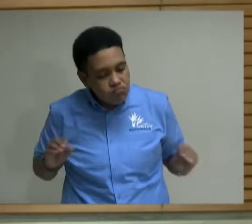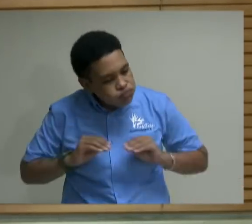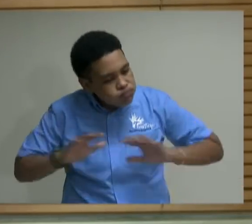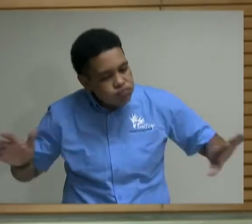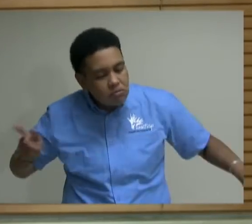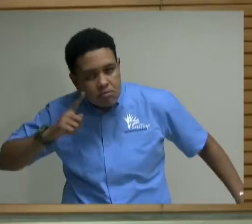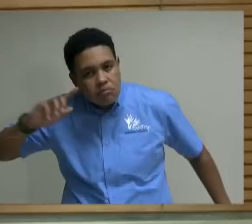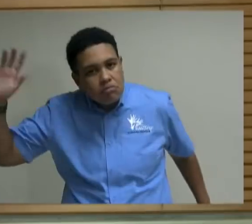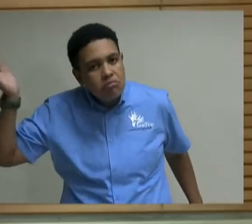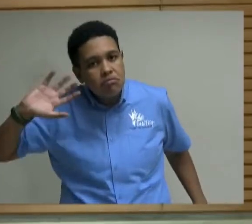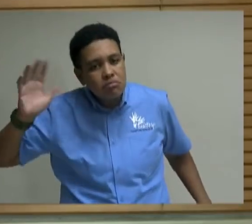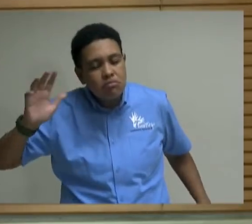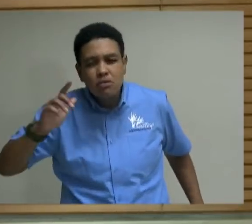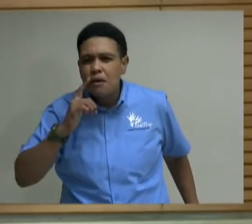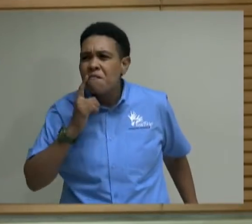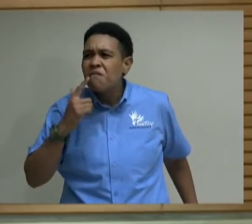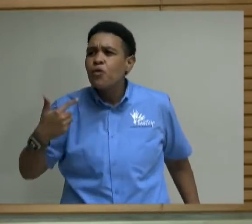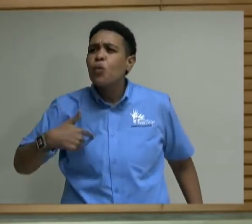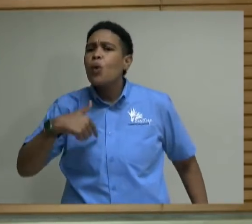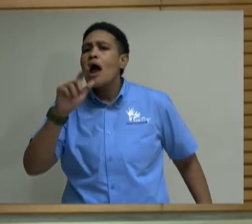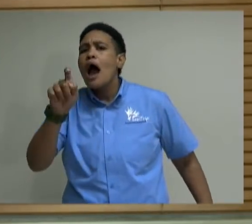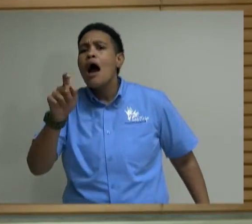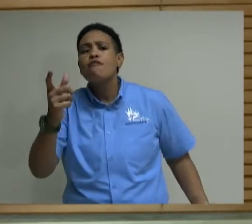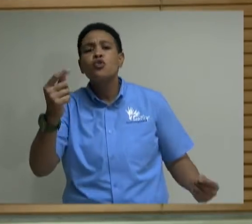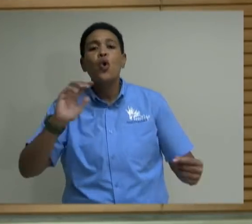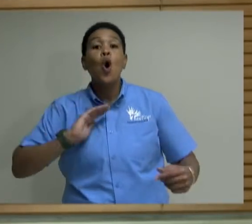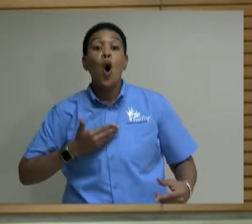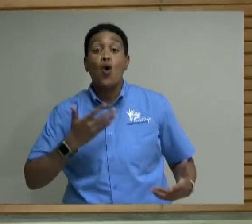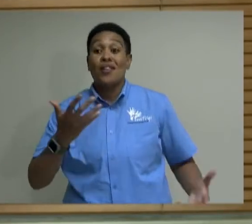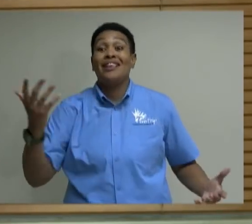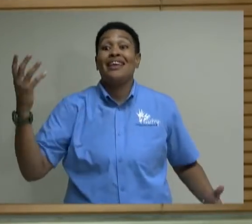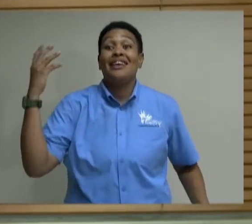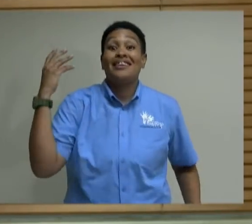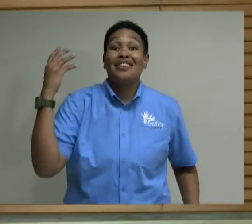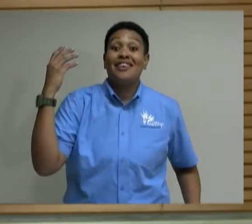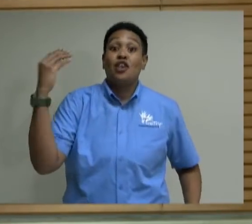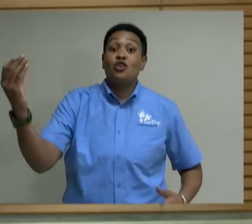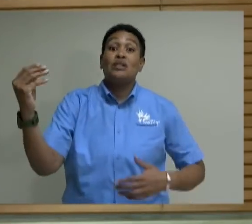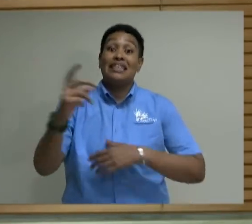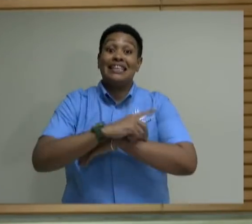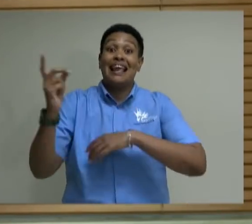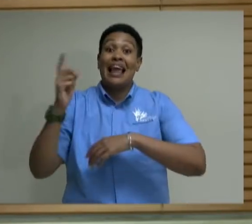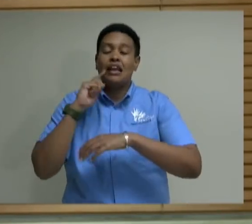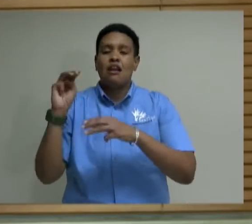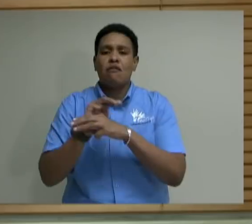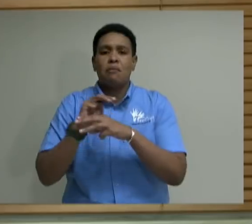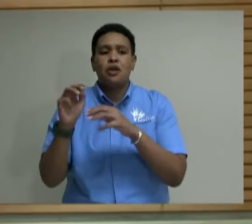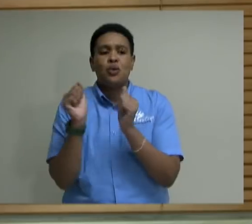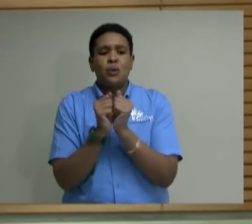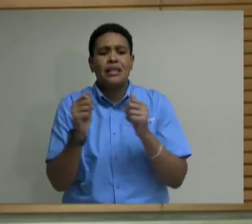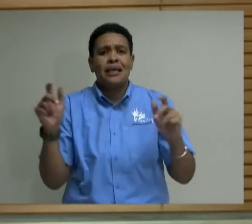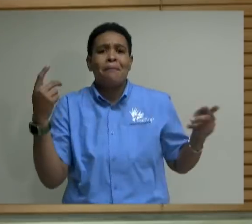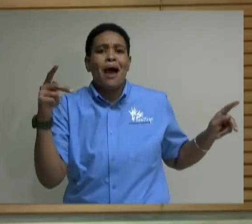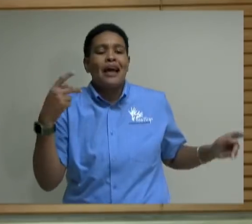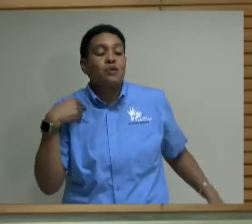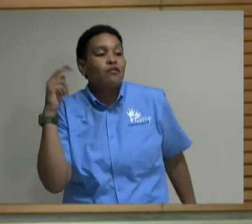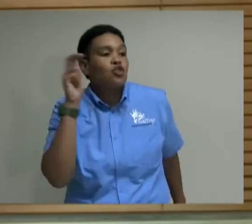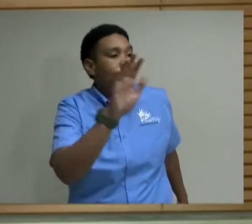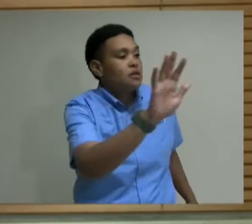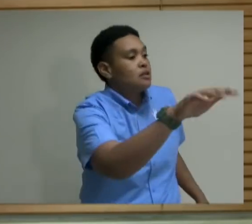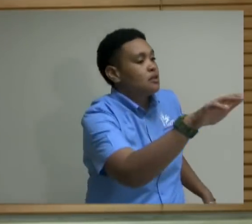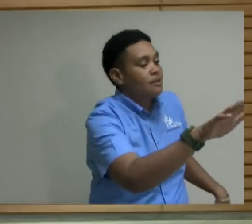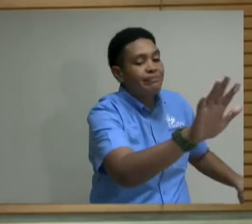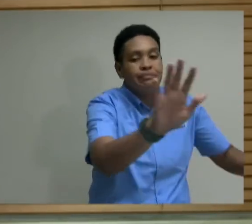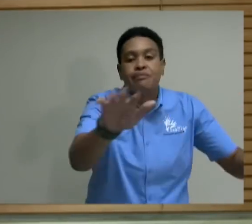parish. We had what to do our thing outside of the days of the ministry, where with the partying and all of that. We continued